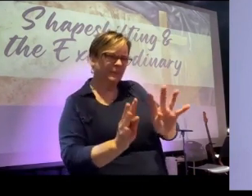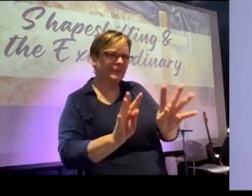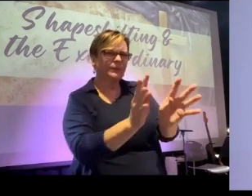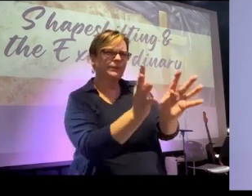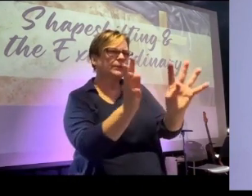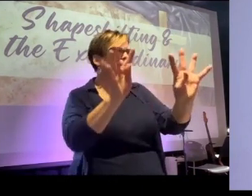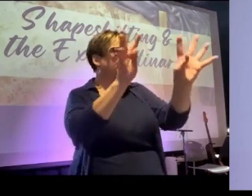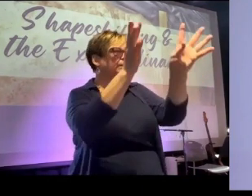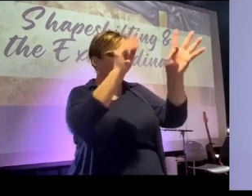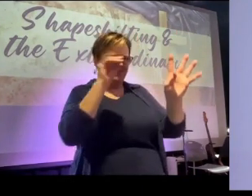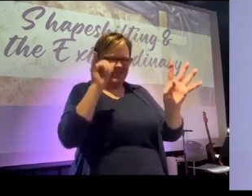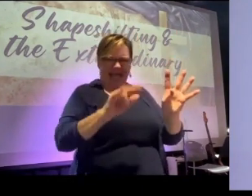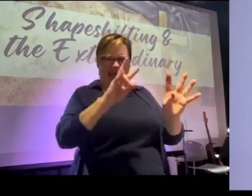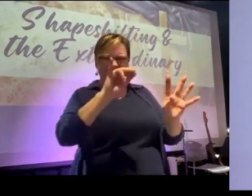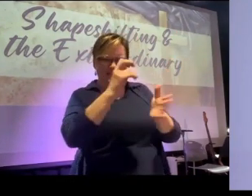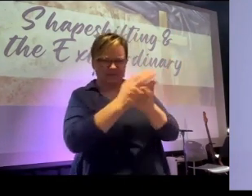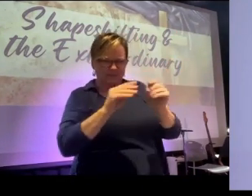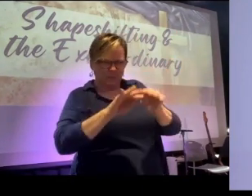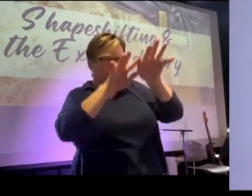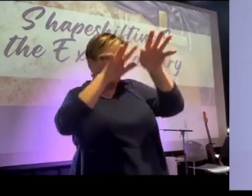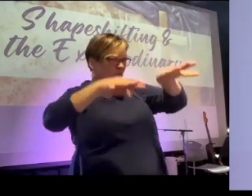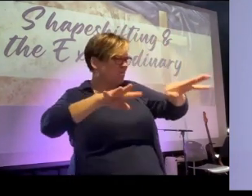over any surface.